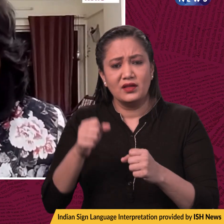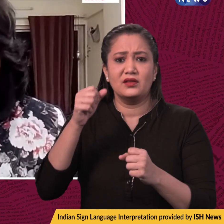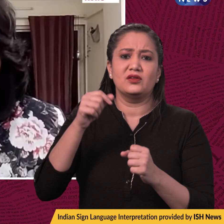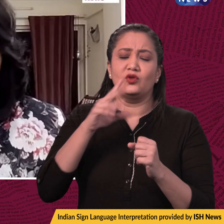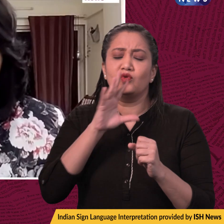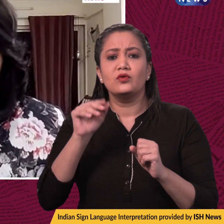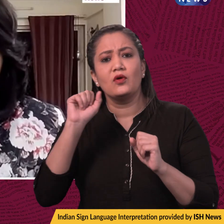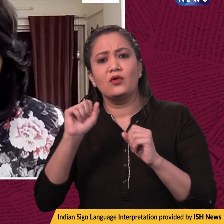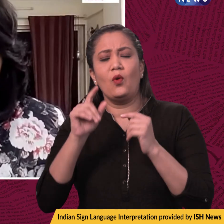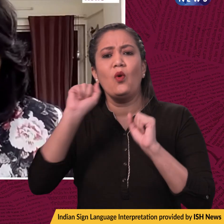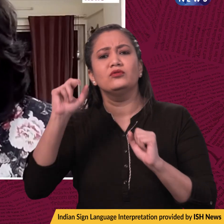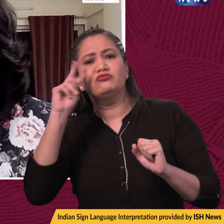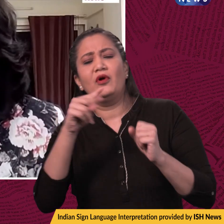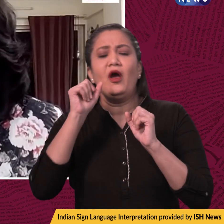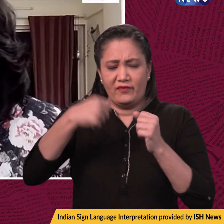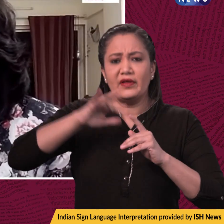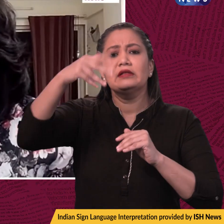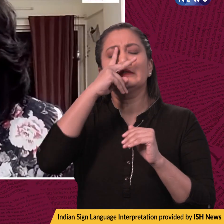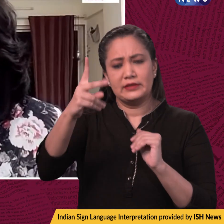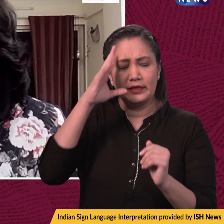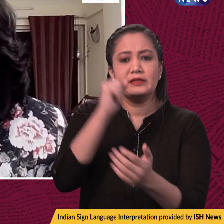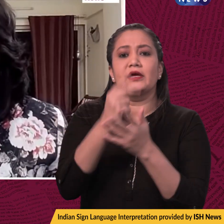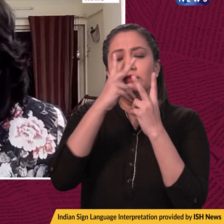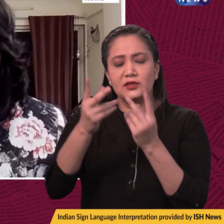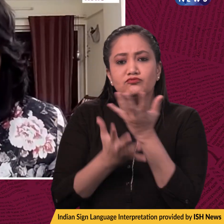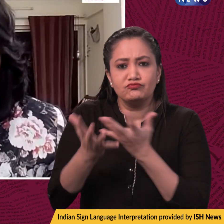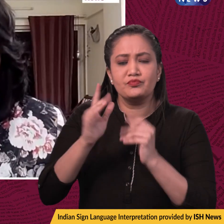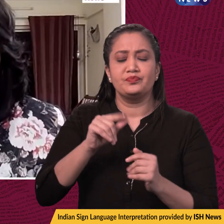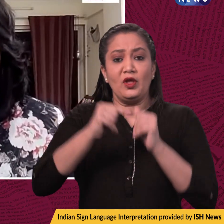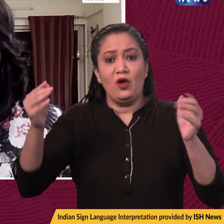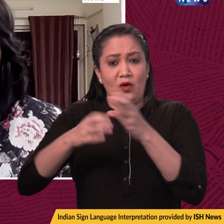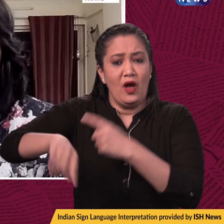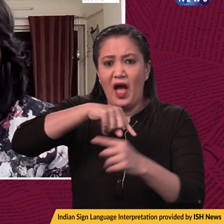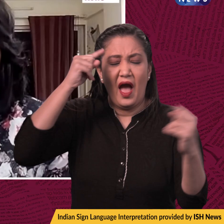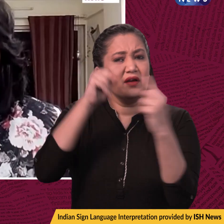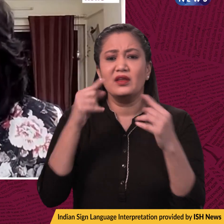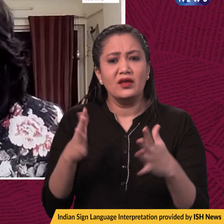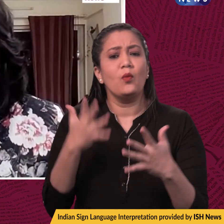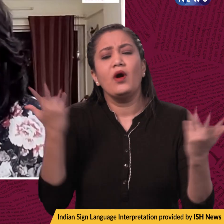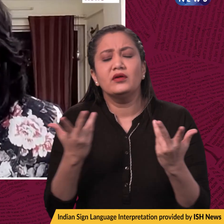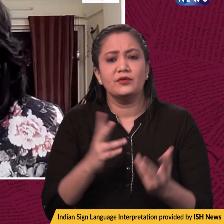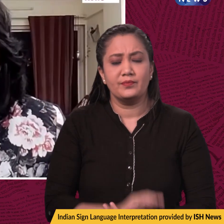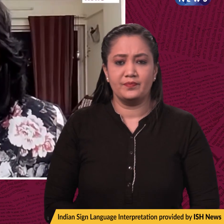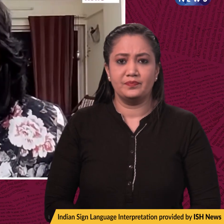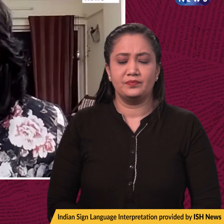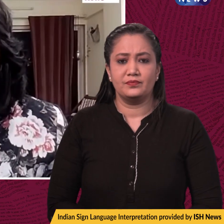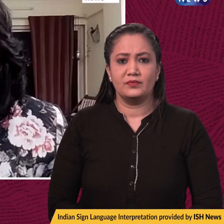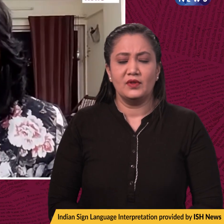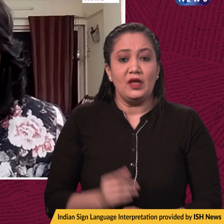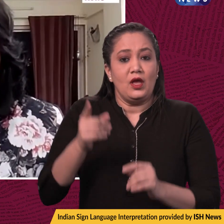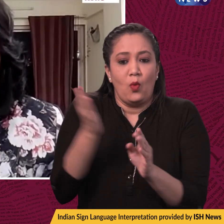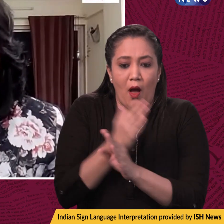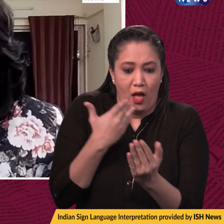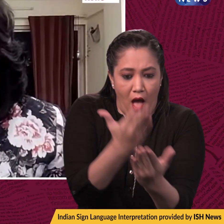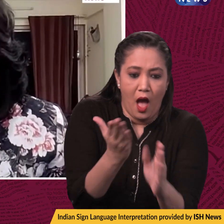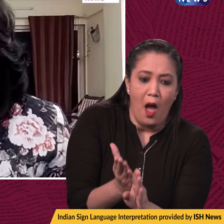are seeing that too, end quote. Now, the opposition has objected to the government introducing the bill only minutes